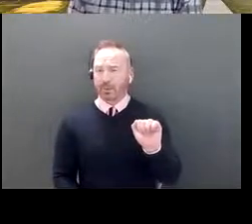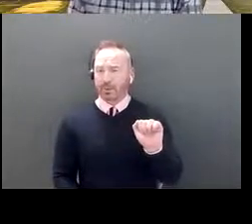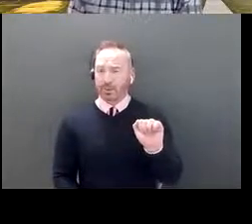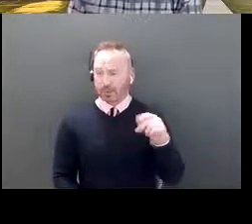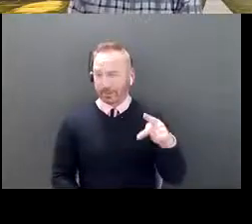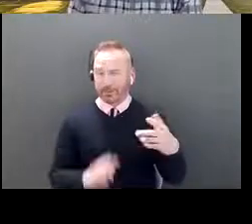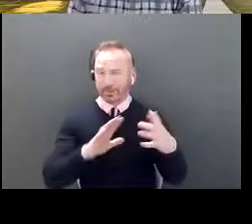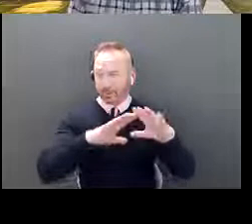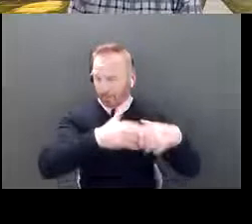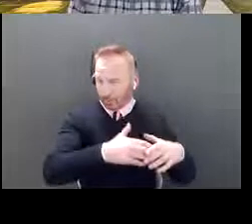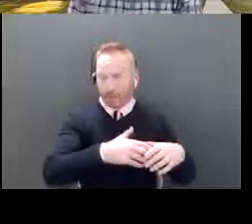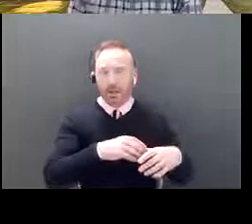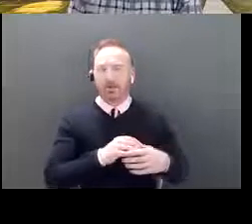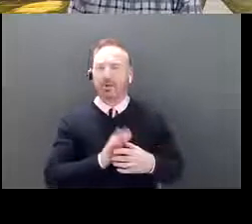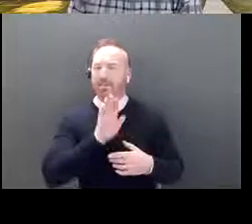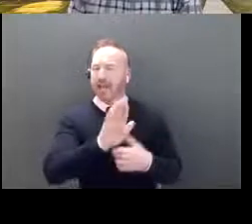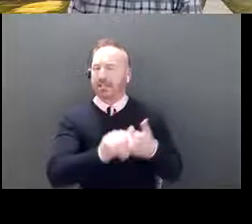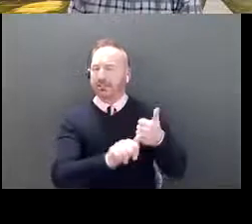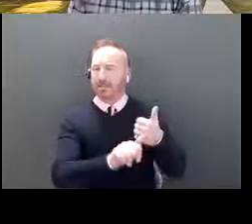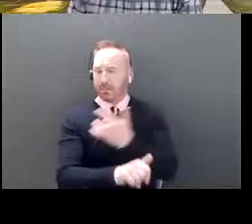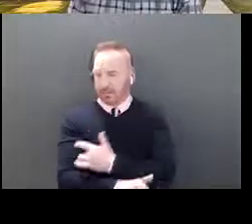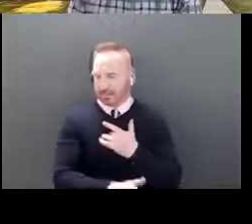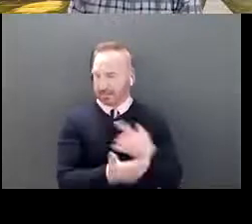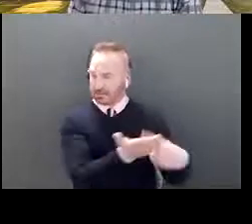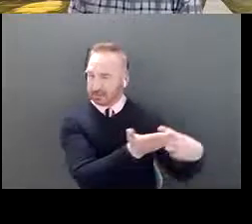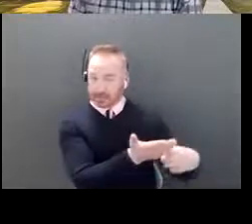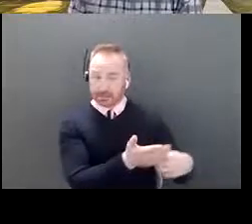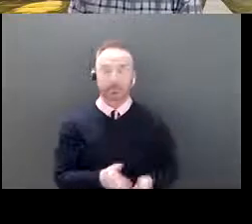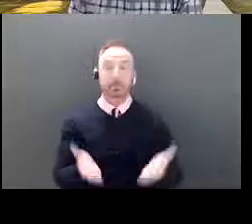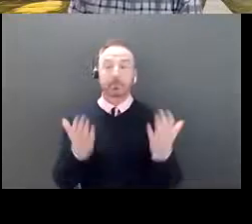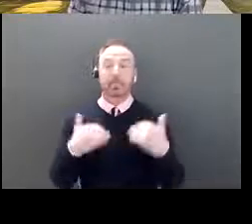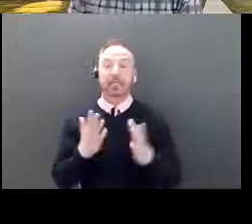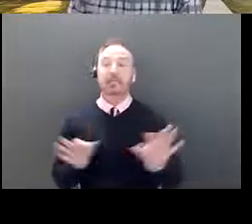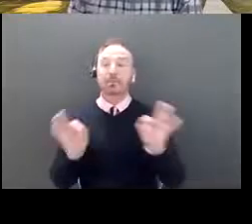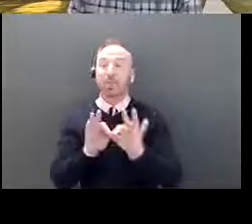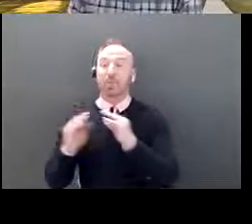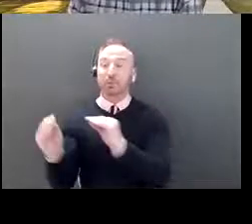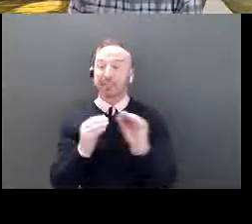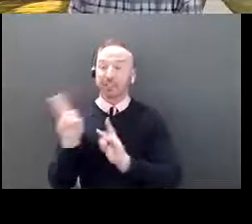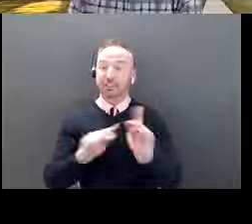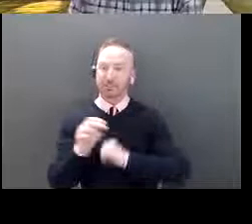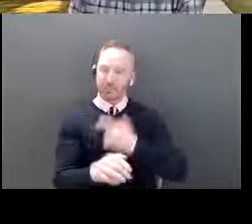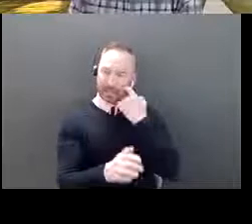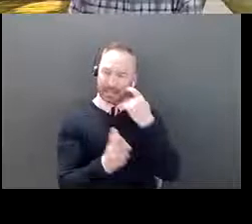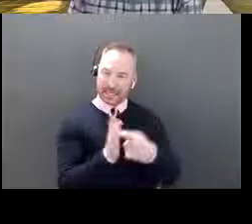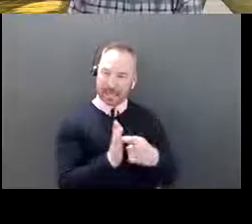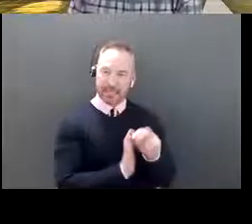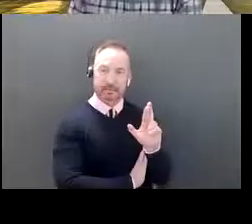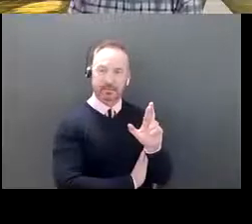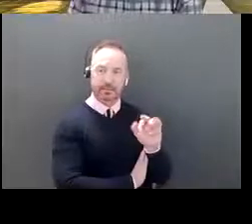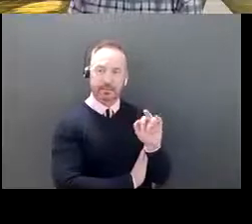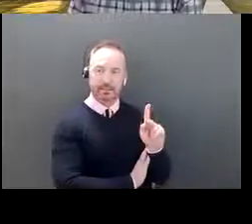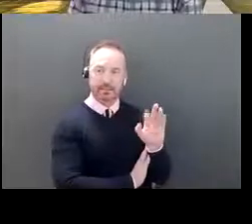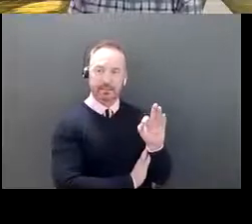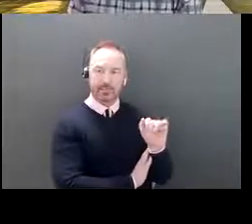them about it. You know, we want to teach everyone to recognize risk factors and to understand, you know, that